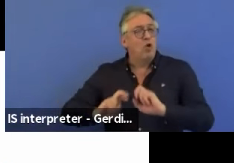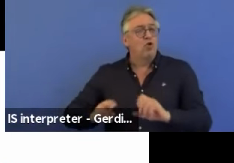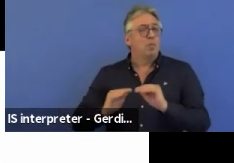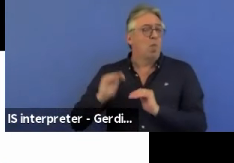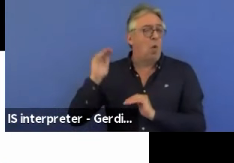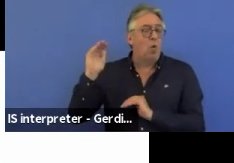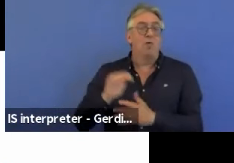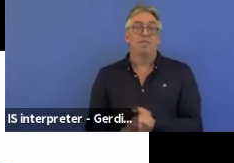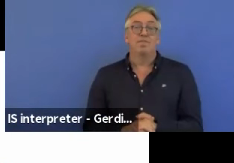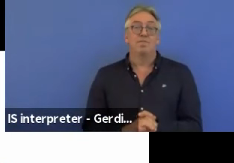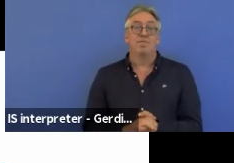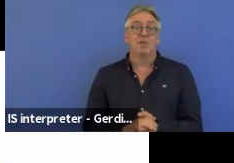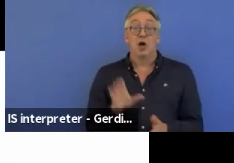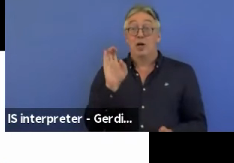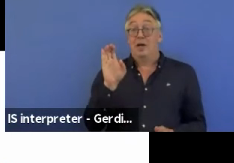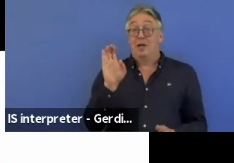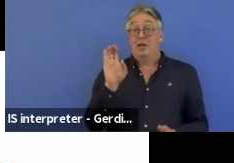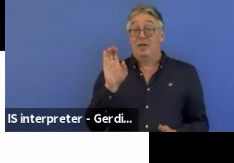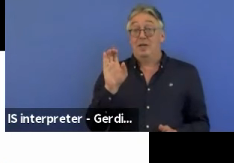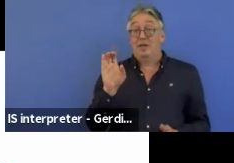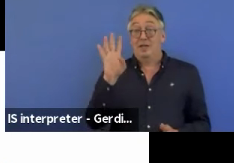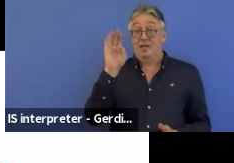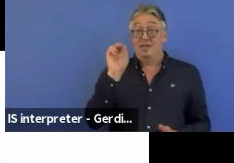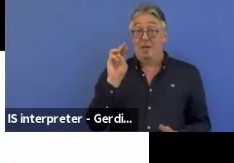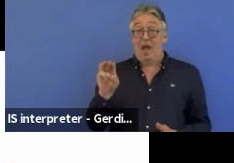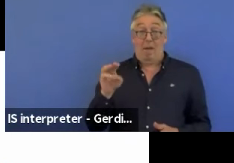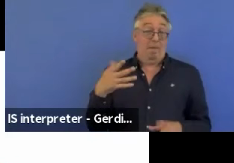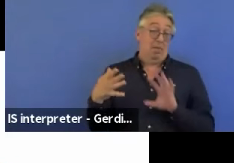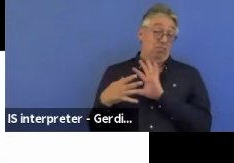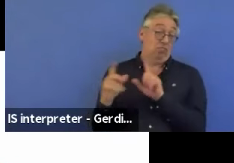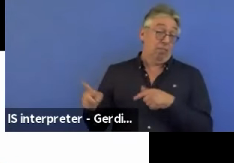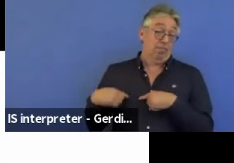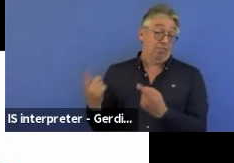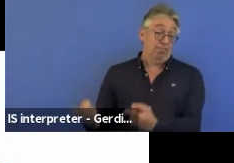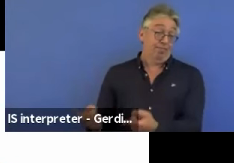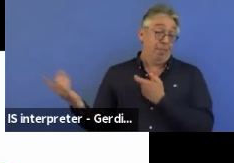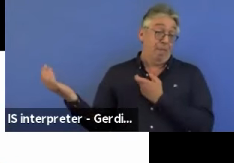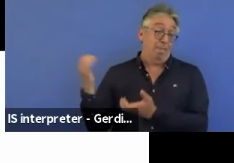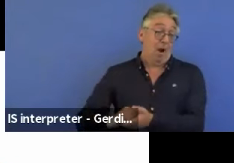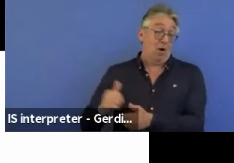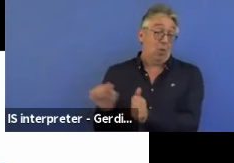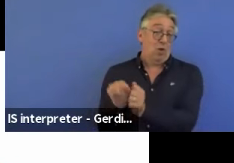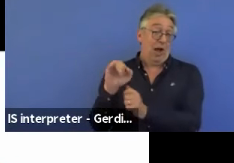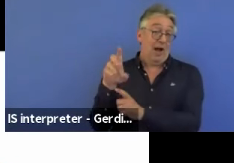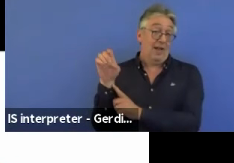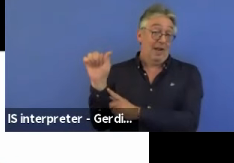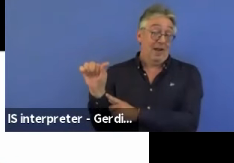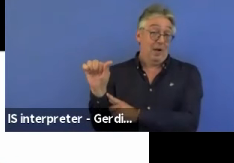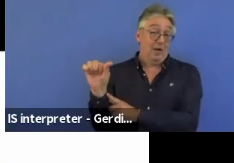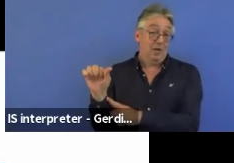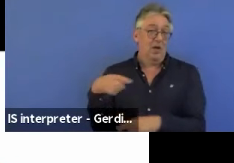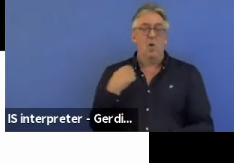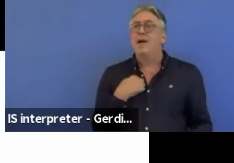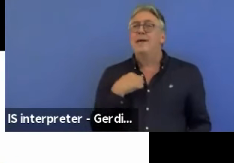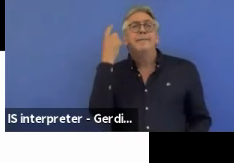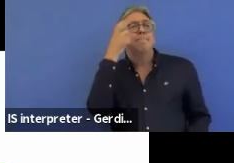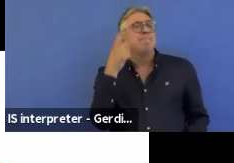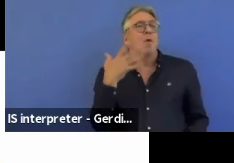CBM has a long-standing partnership with IDEA. So when we wanted to reach out for research in this area,